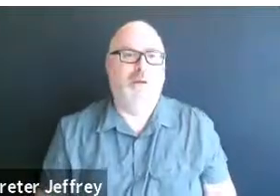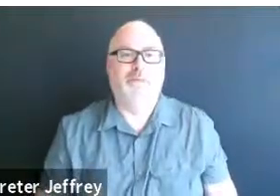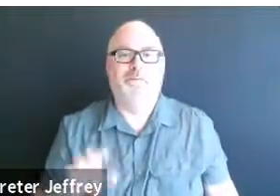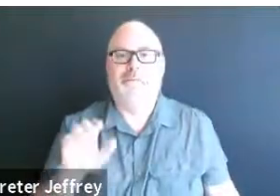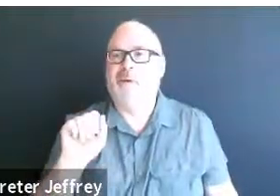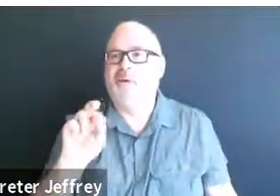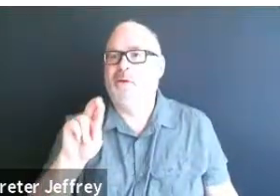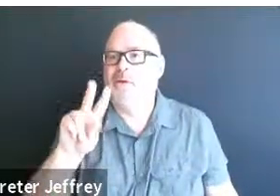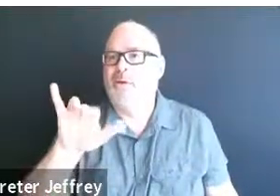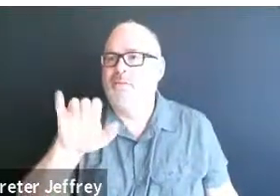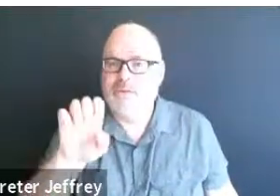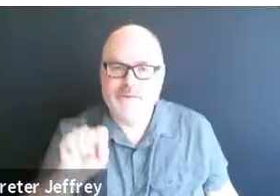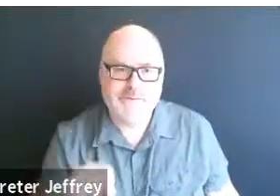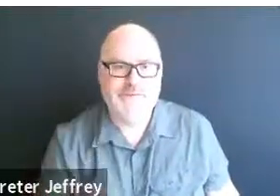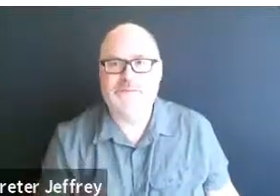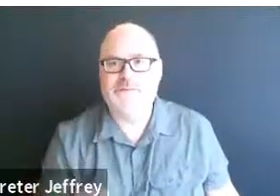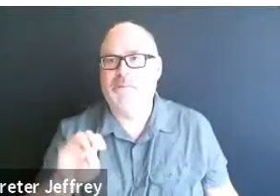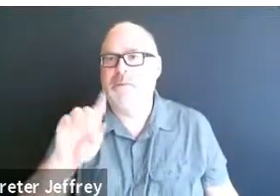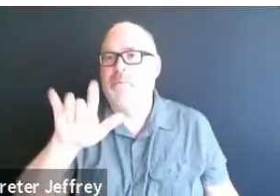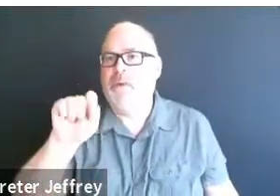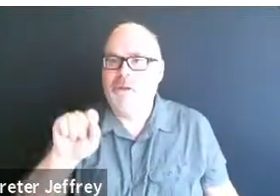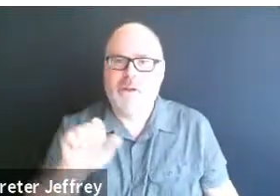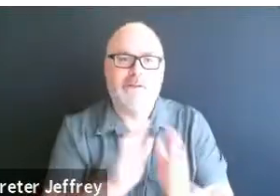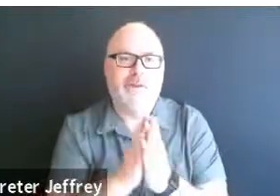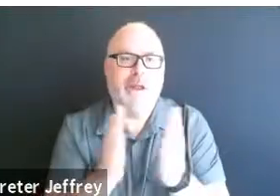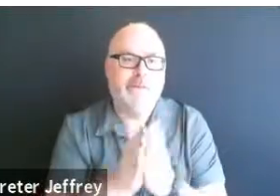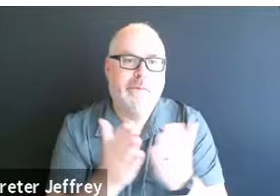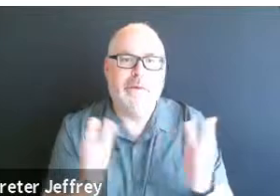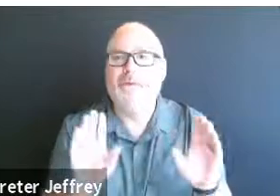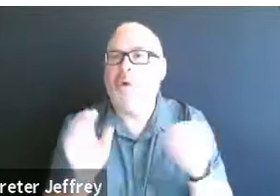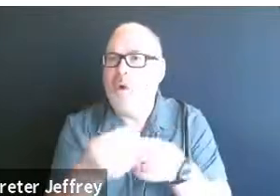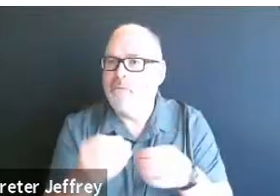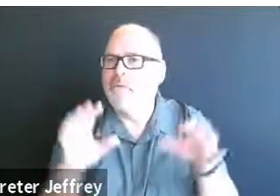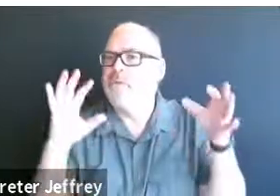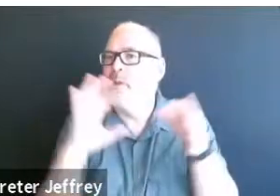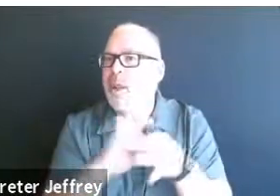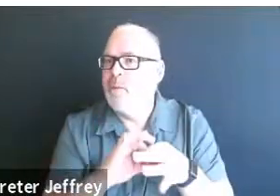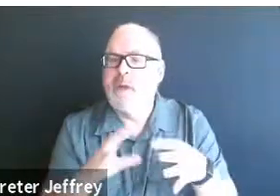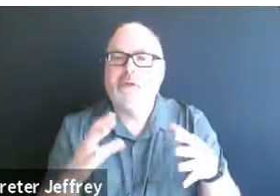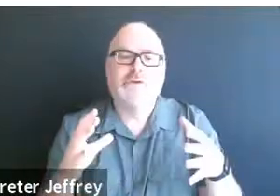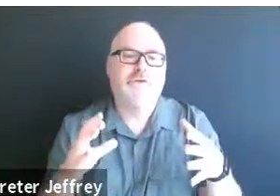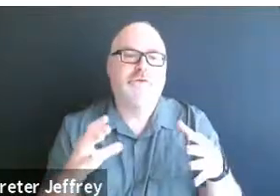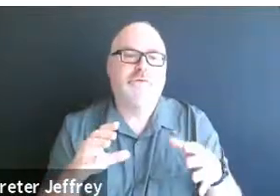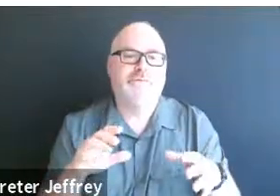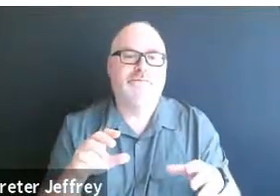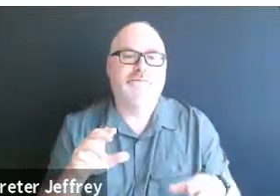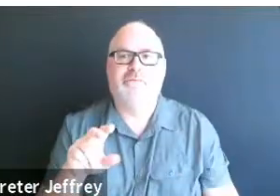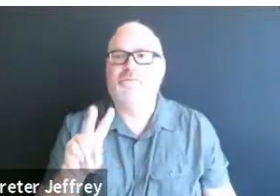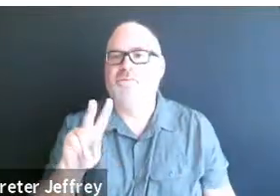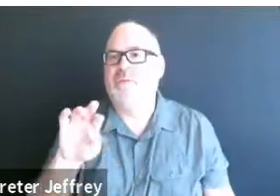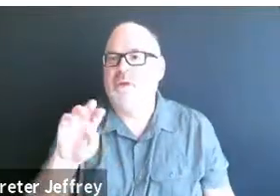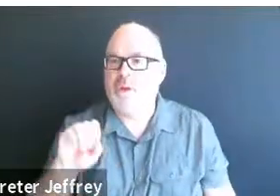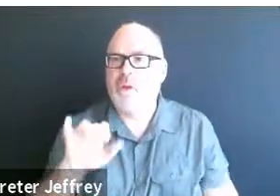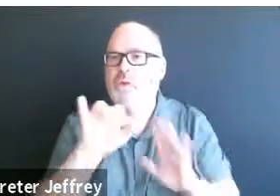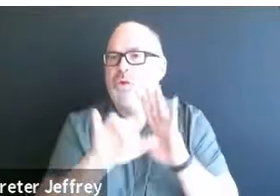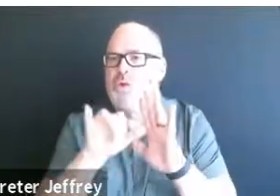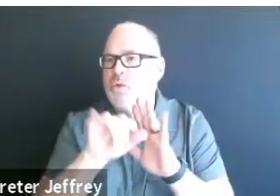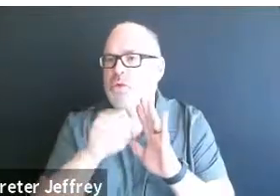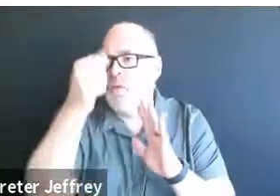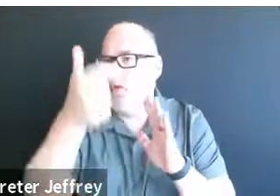Macmillan for textbooks, Office if you're doing a collaboration, Wikipedia, YouTube, it's there.